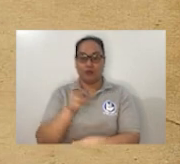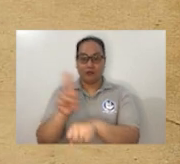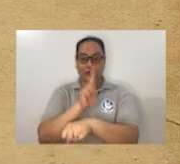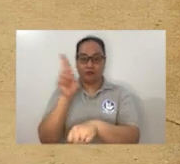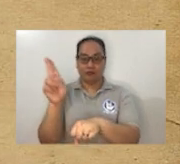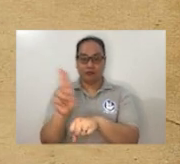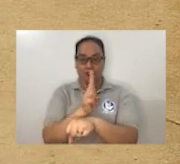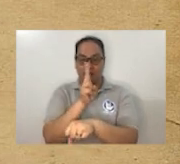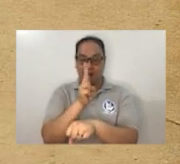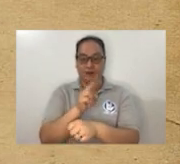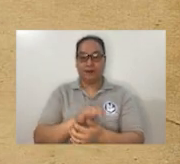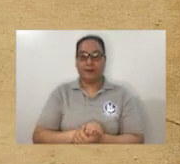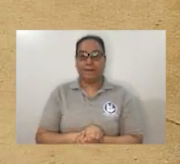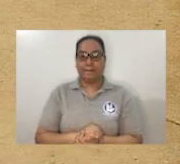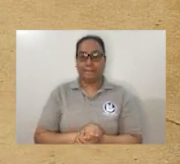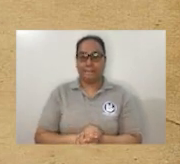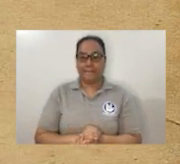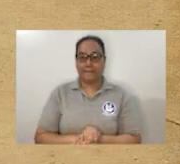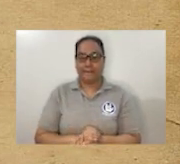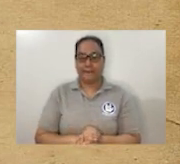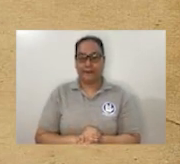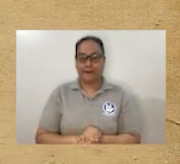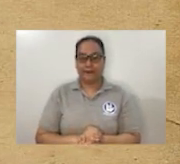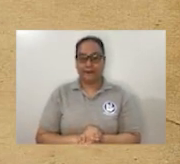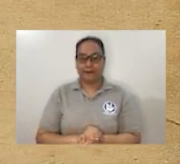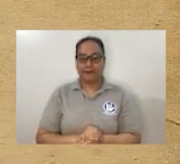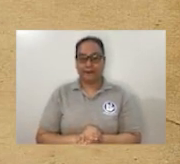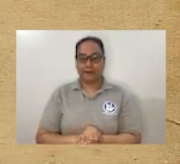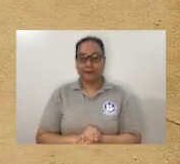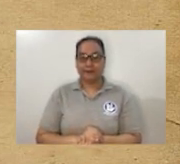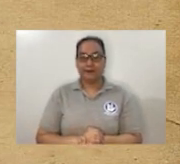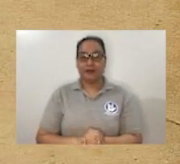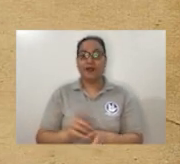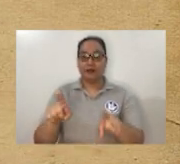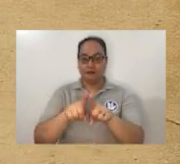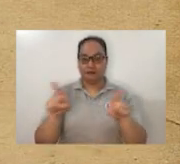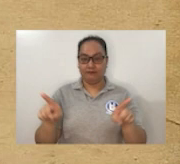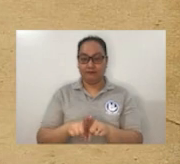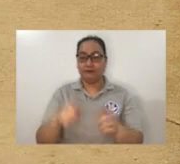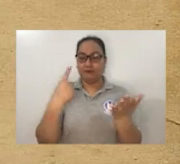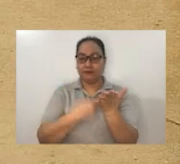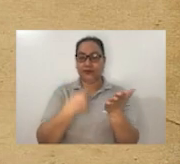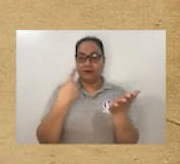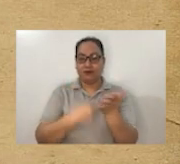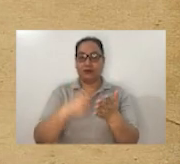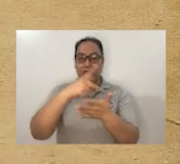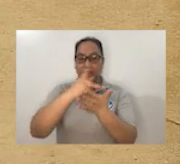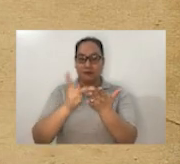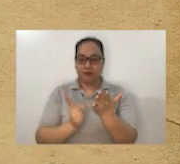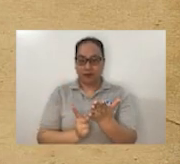familiar kayo sa mga bahagi ng Adobe Photoshop upang hindi na kayo maligaw o mangapa.